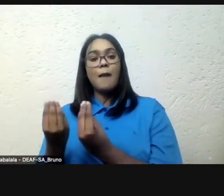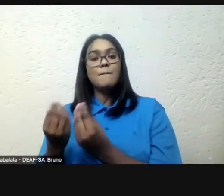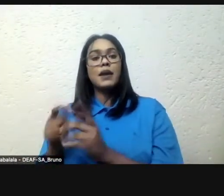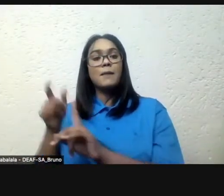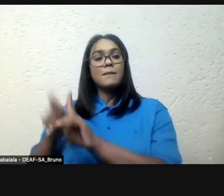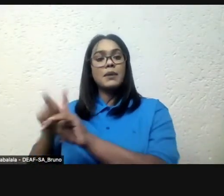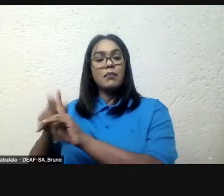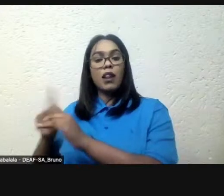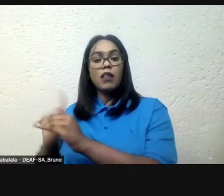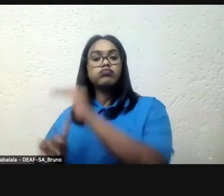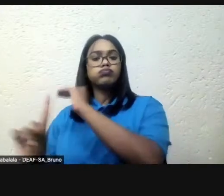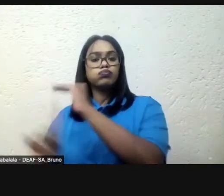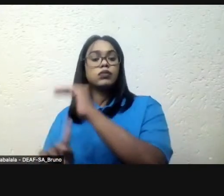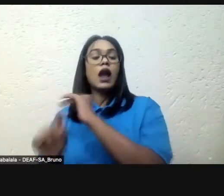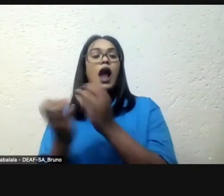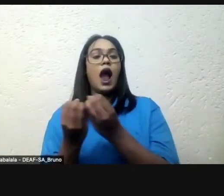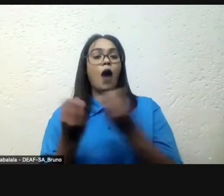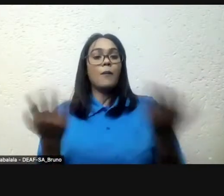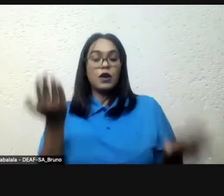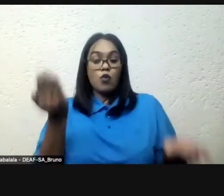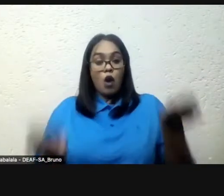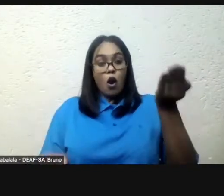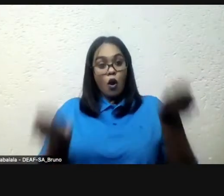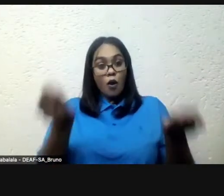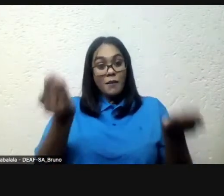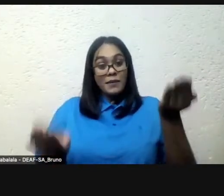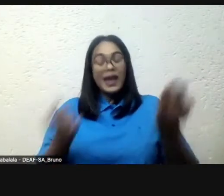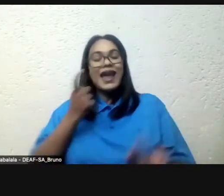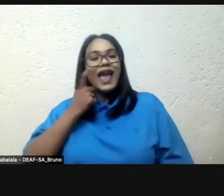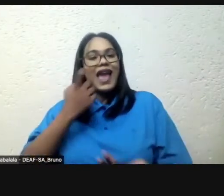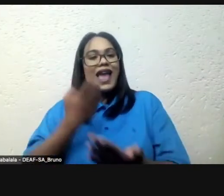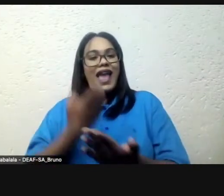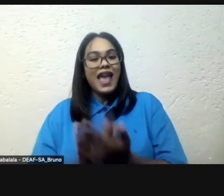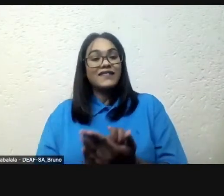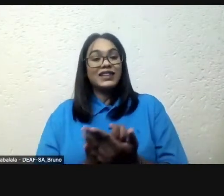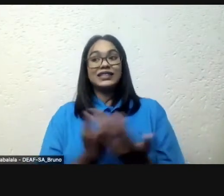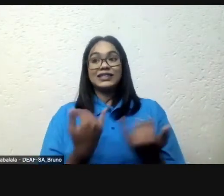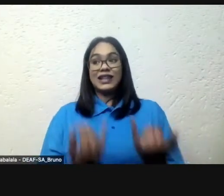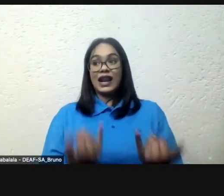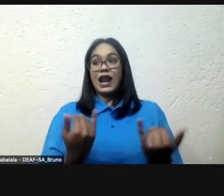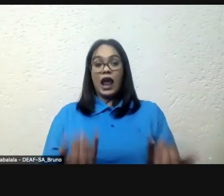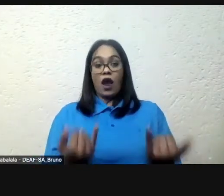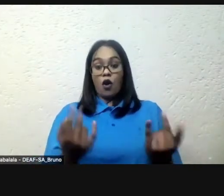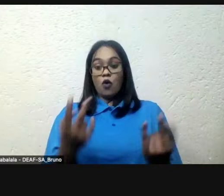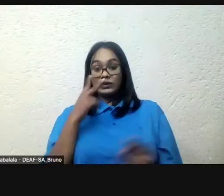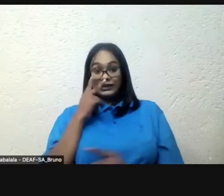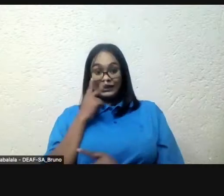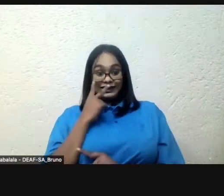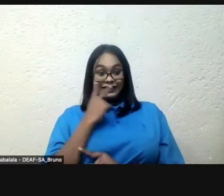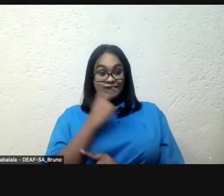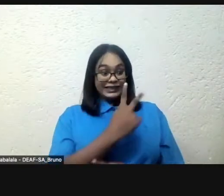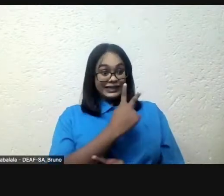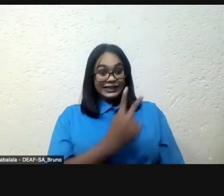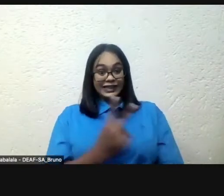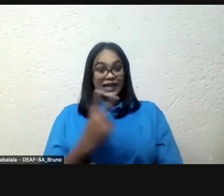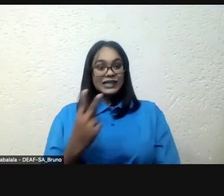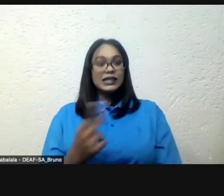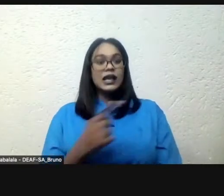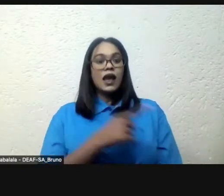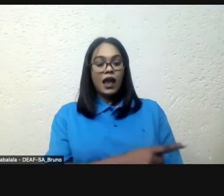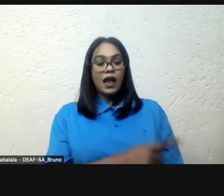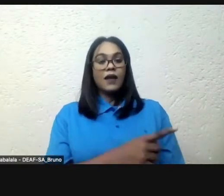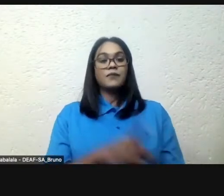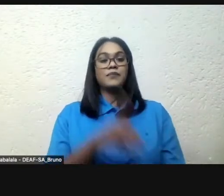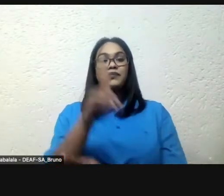wave. This evidence implies that the severity of this variant is equivalent to that of Delta. Is